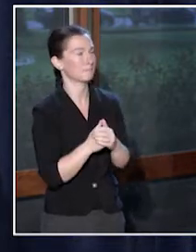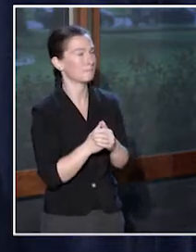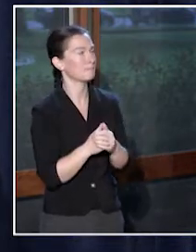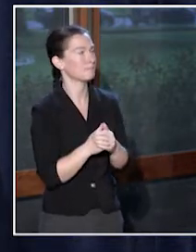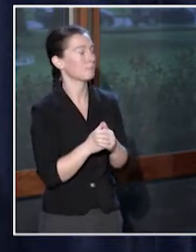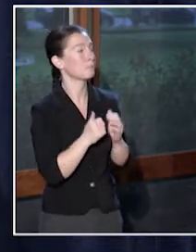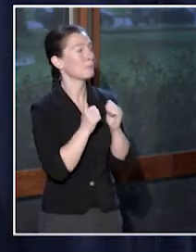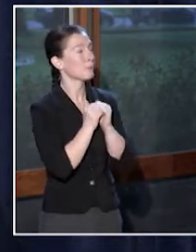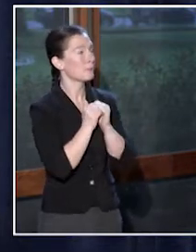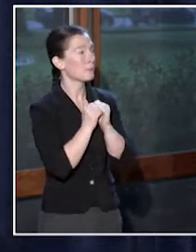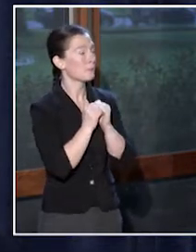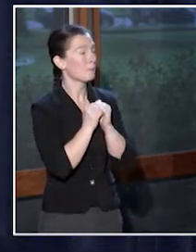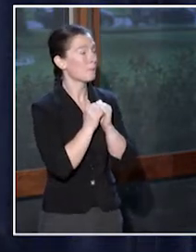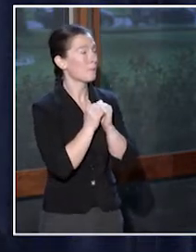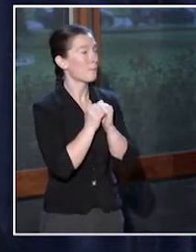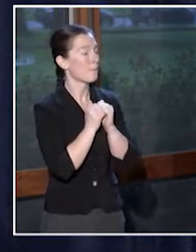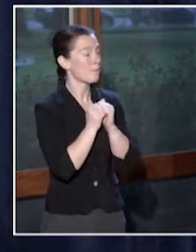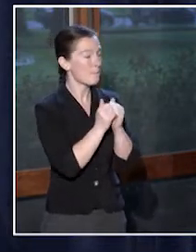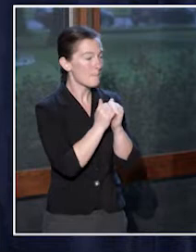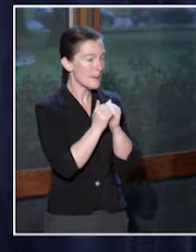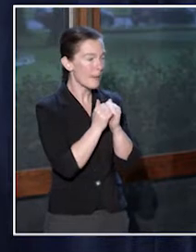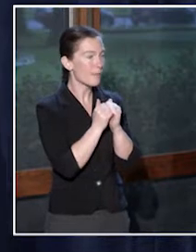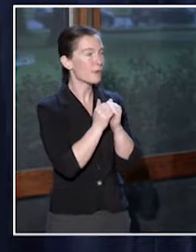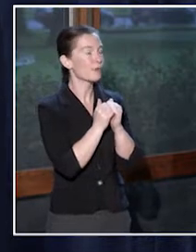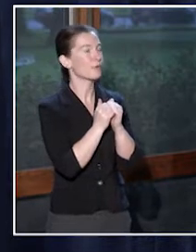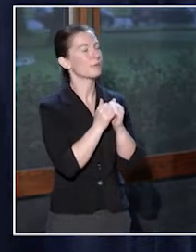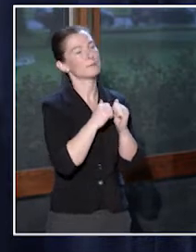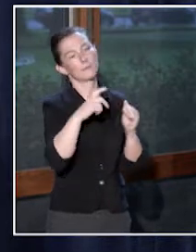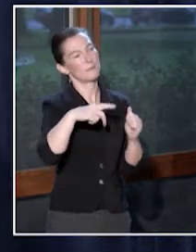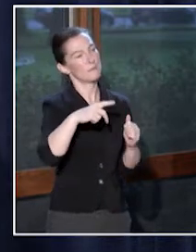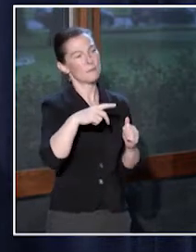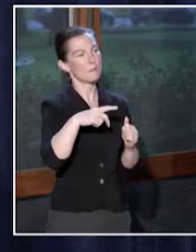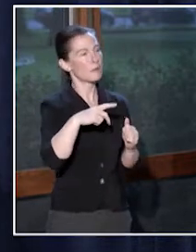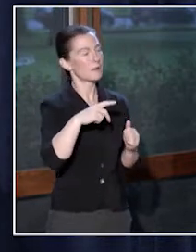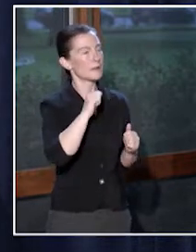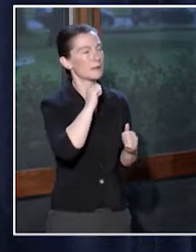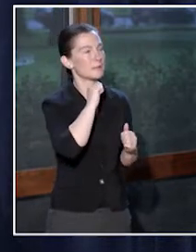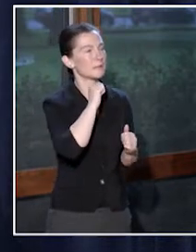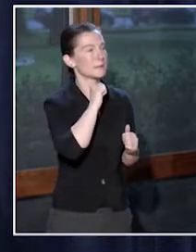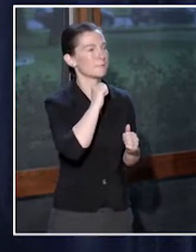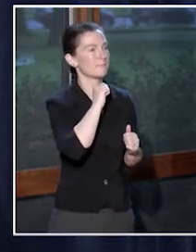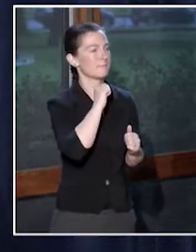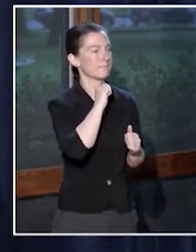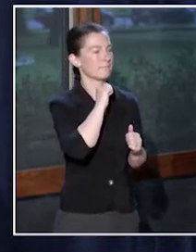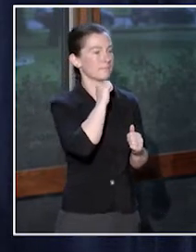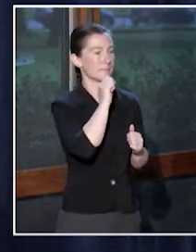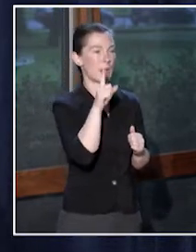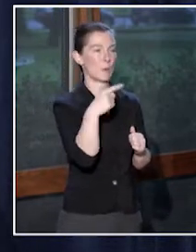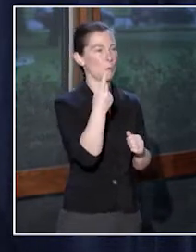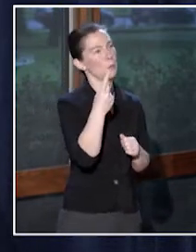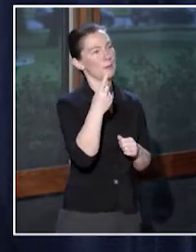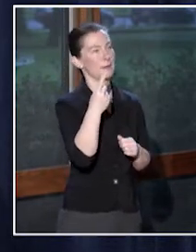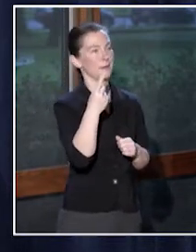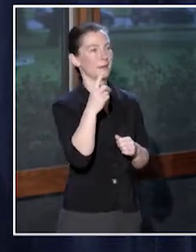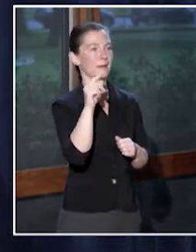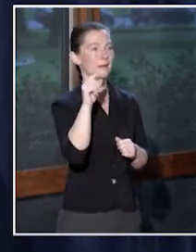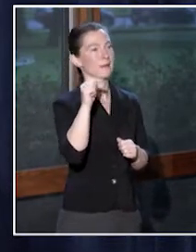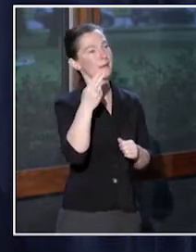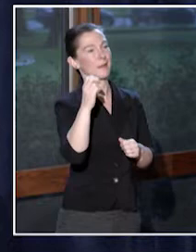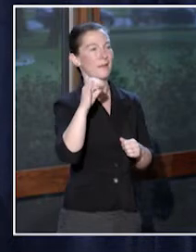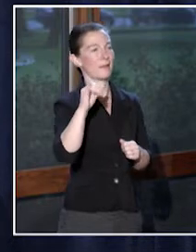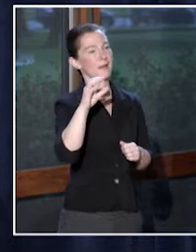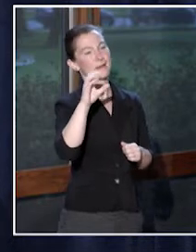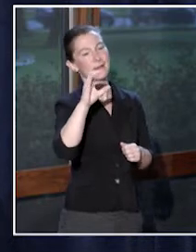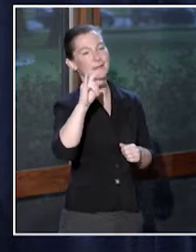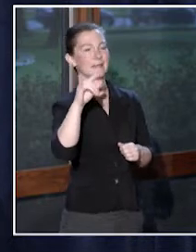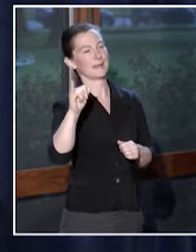Together, working in partnership, Portland's not going to just be the city that works. I am